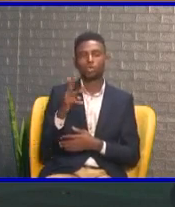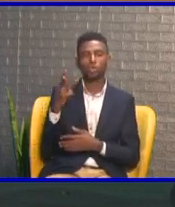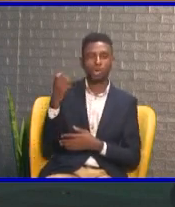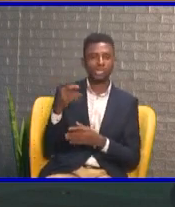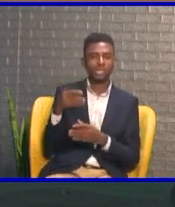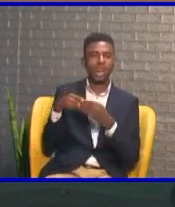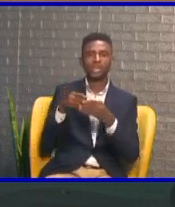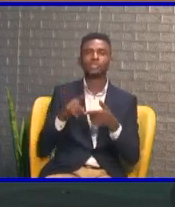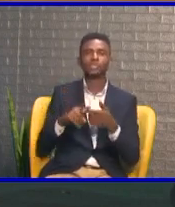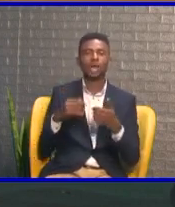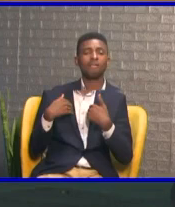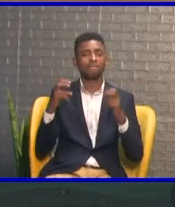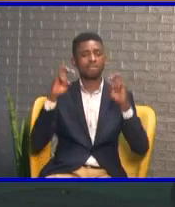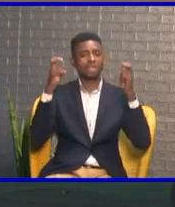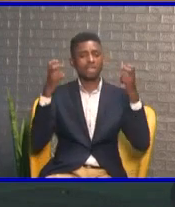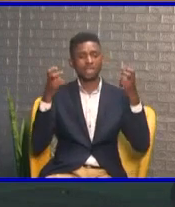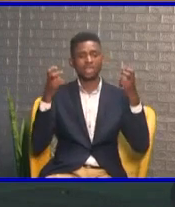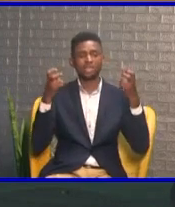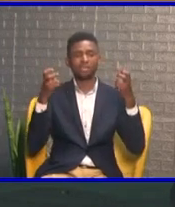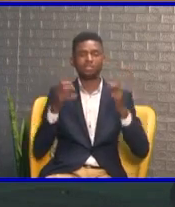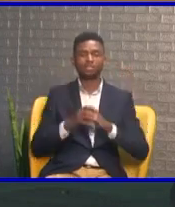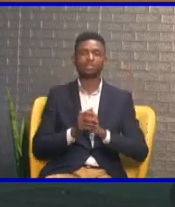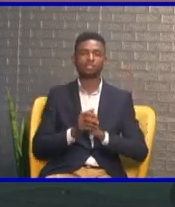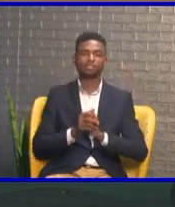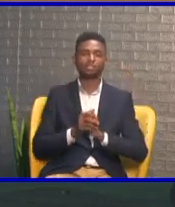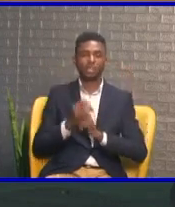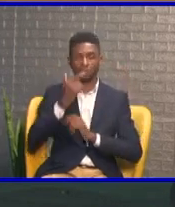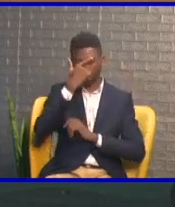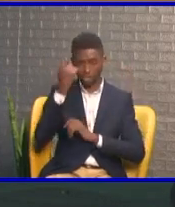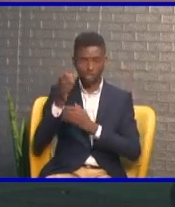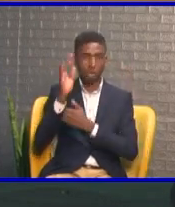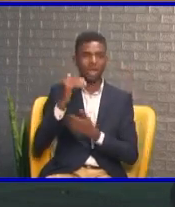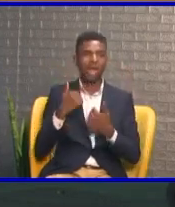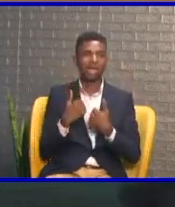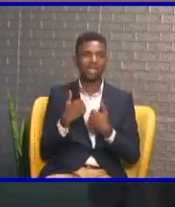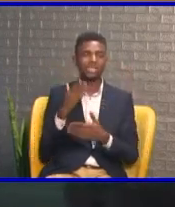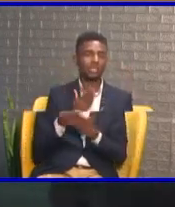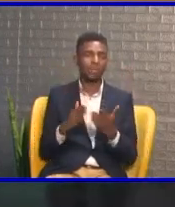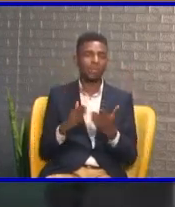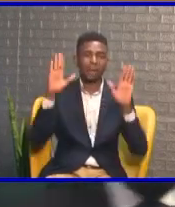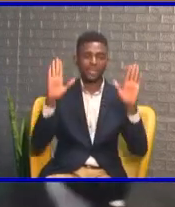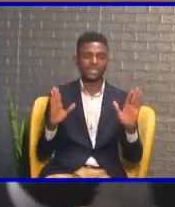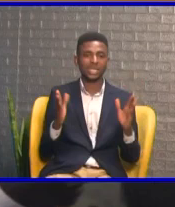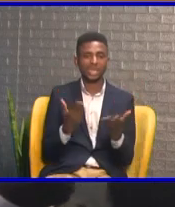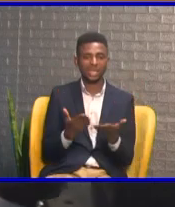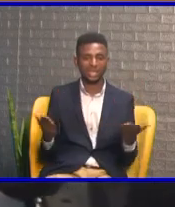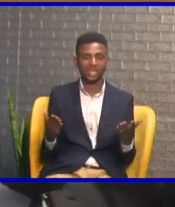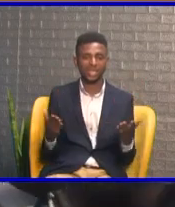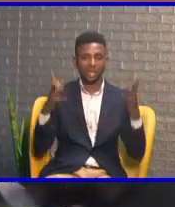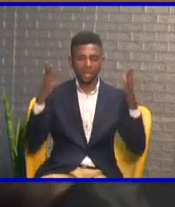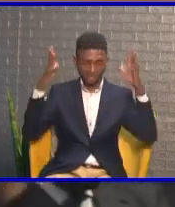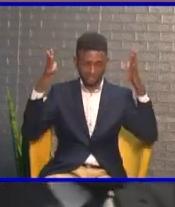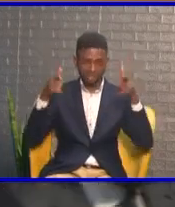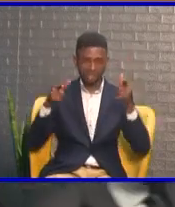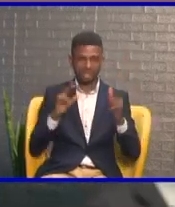have this title, this theme. Amen? Because God has some amazing things. Hallelujah. Clap your hands. Let's